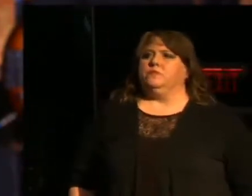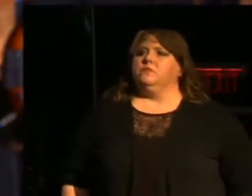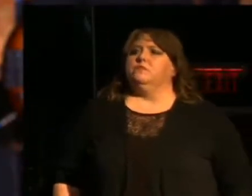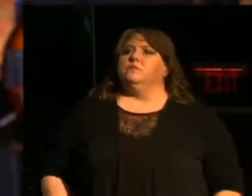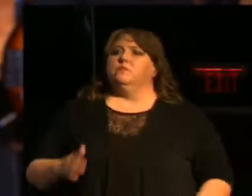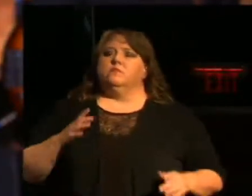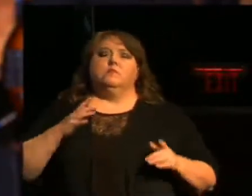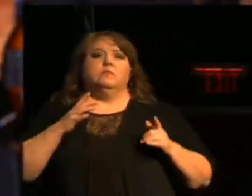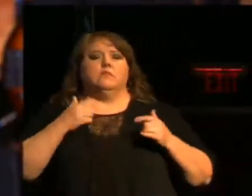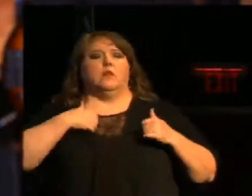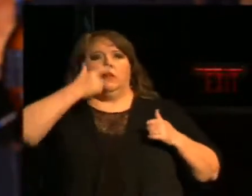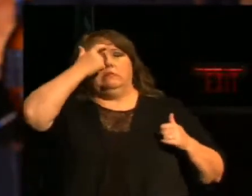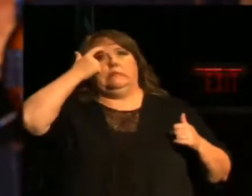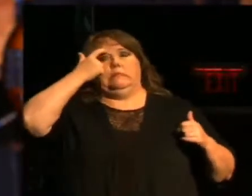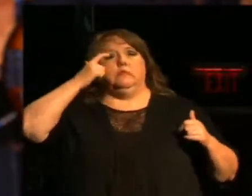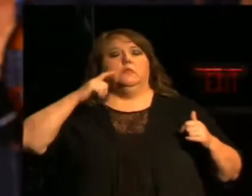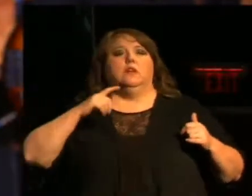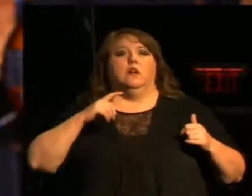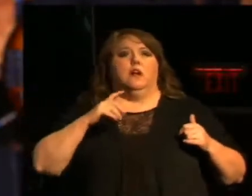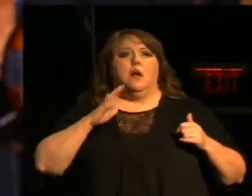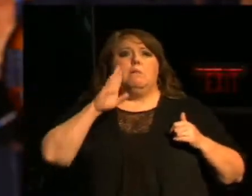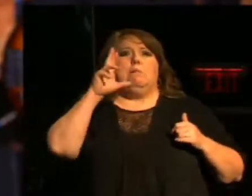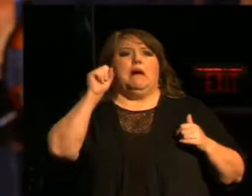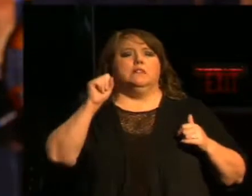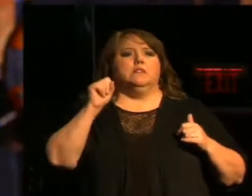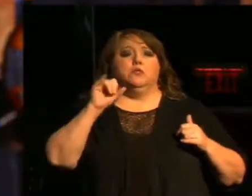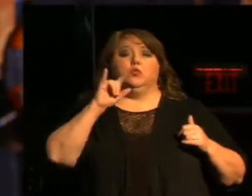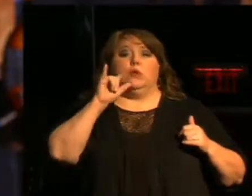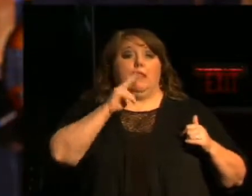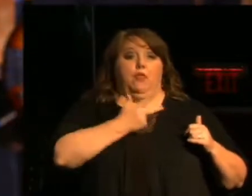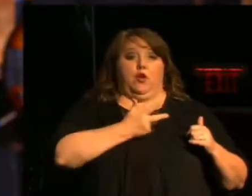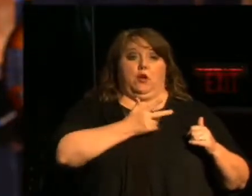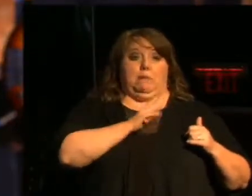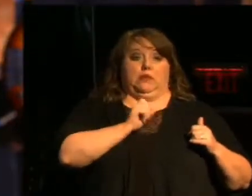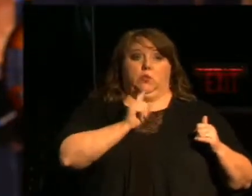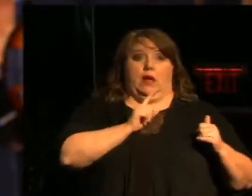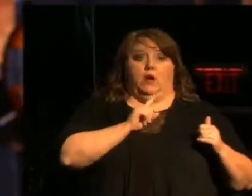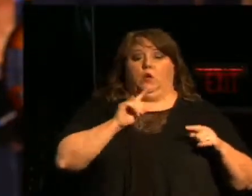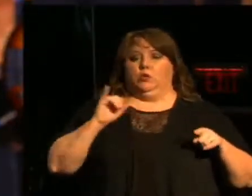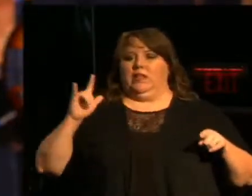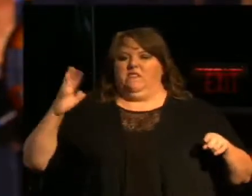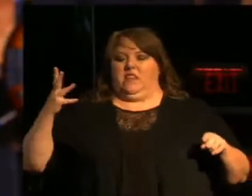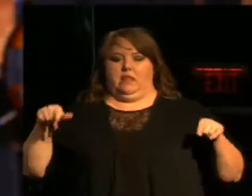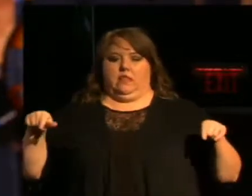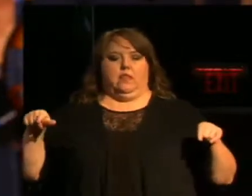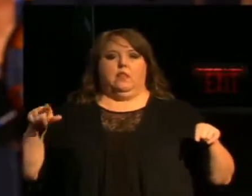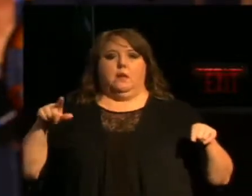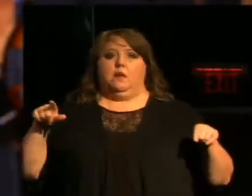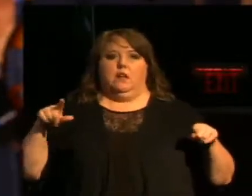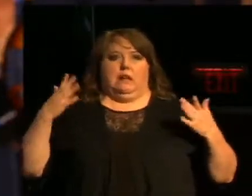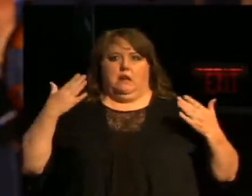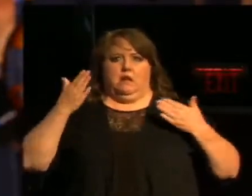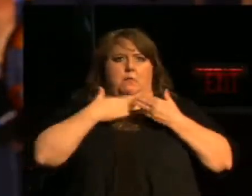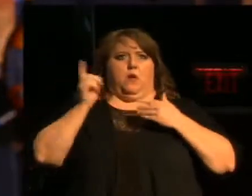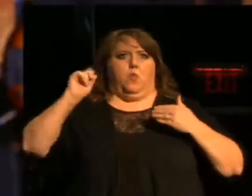new series called Down by the Riverside. And it is based on the old spiritual,